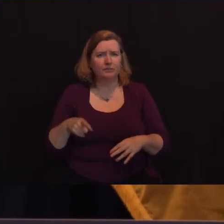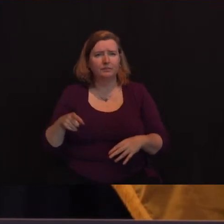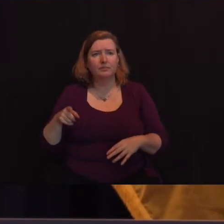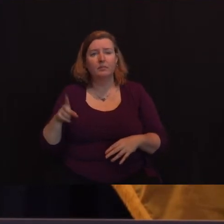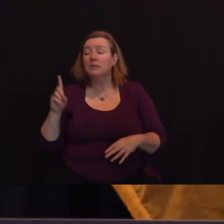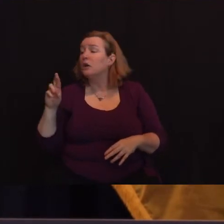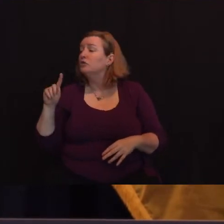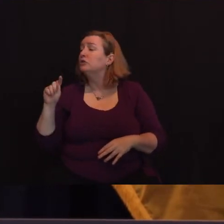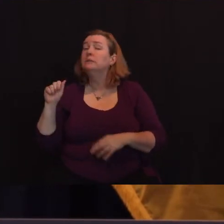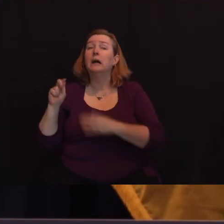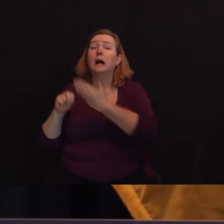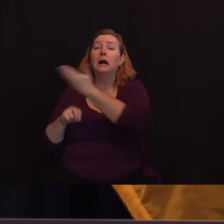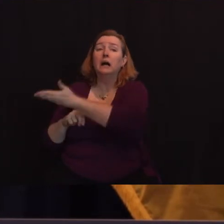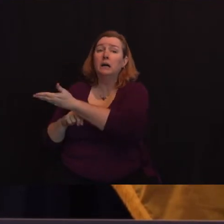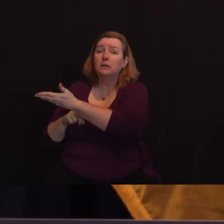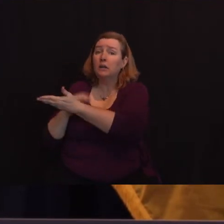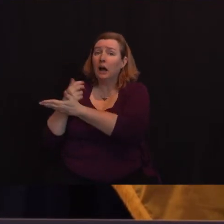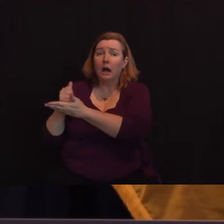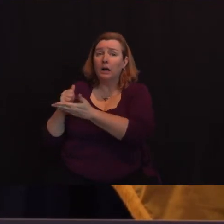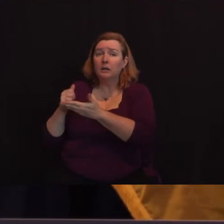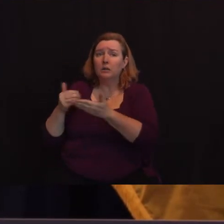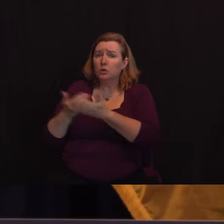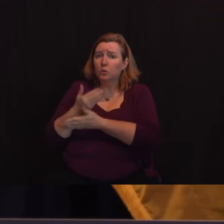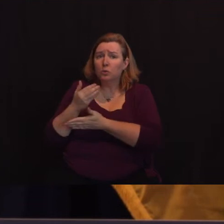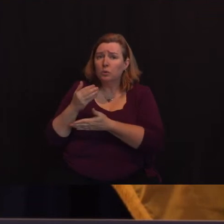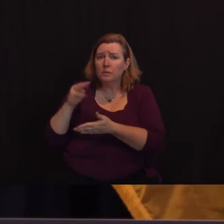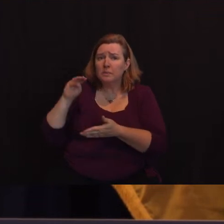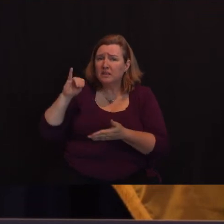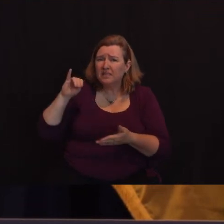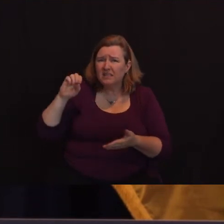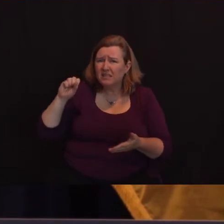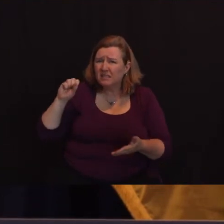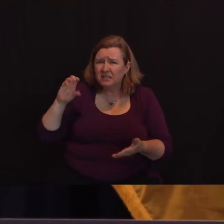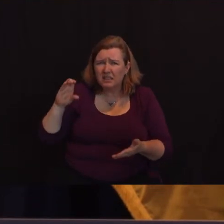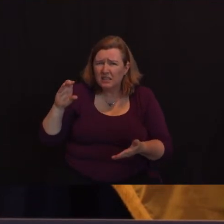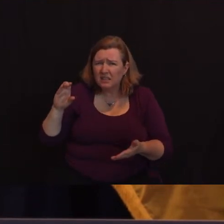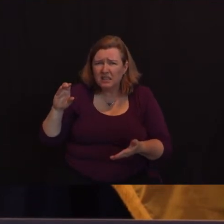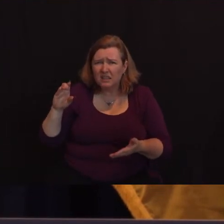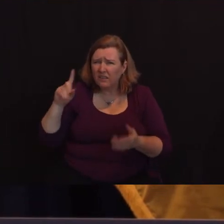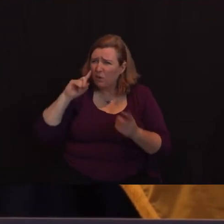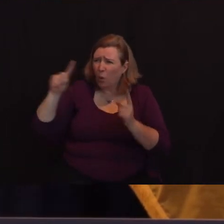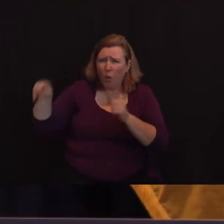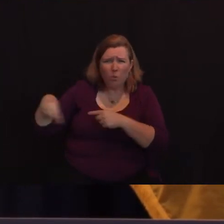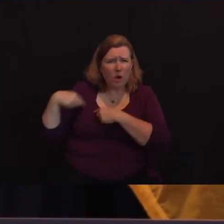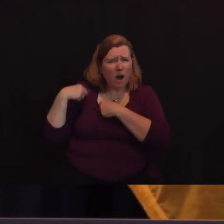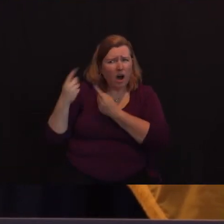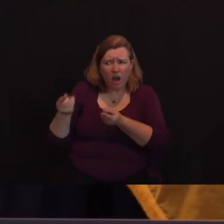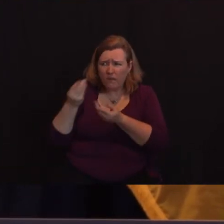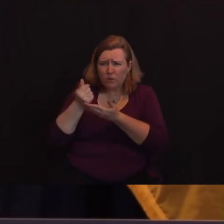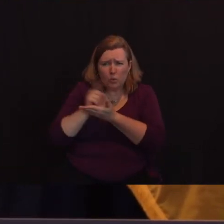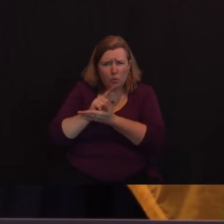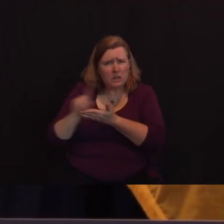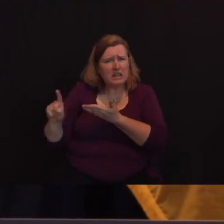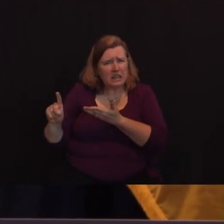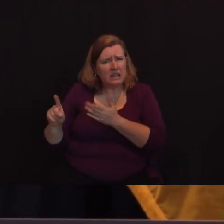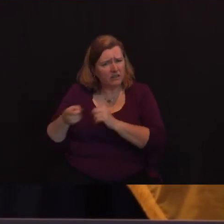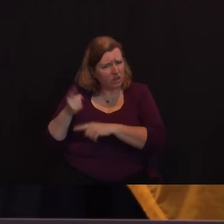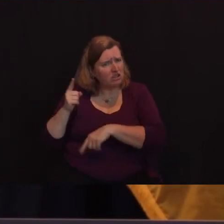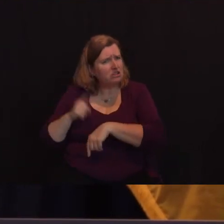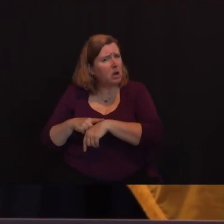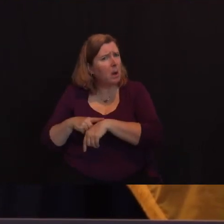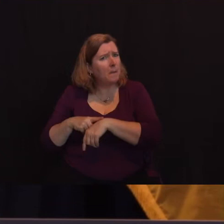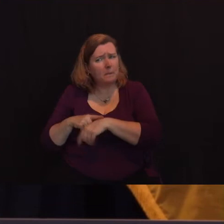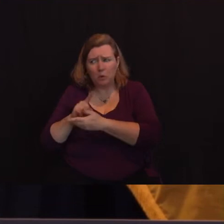new multi-system inflammatory syndrome cases for the past week. That's the first time, I think, in quite some